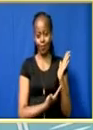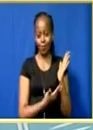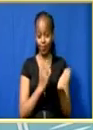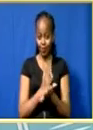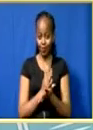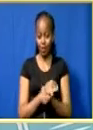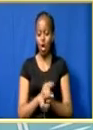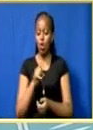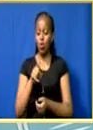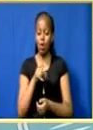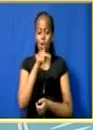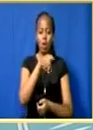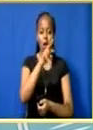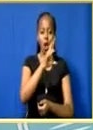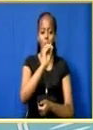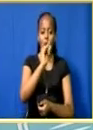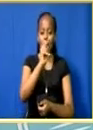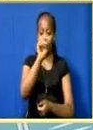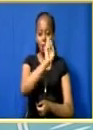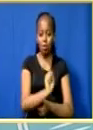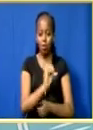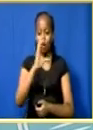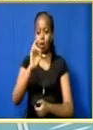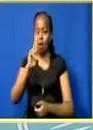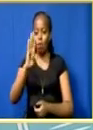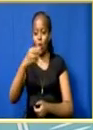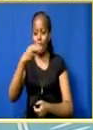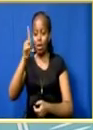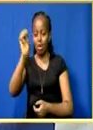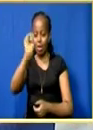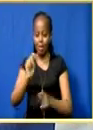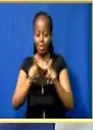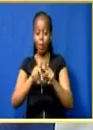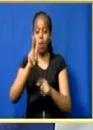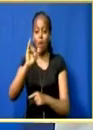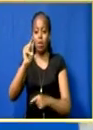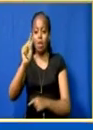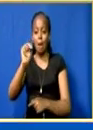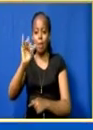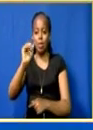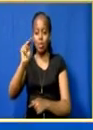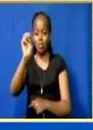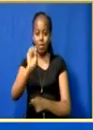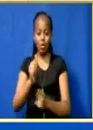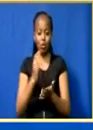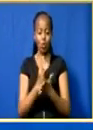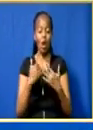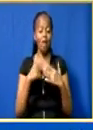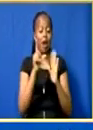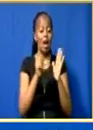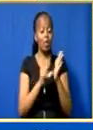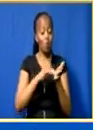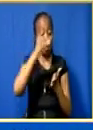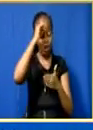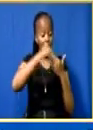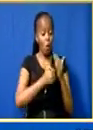right. You need protein, carbohydrates, vitamins, And minerals. And minerals. There's a lesson we learned about